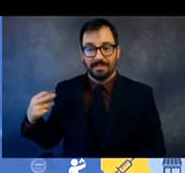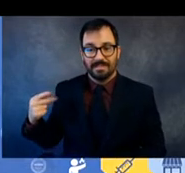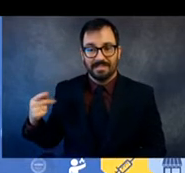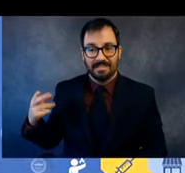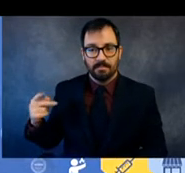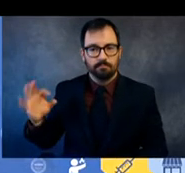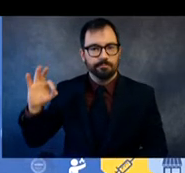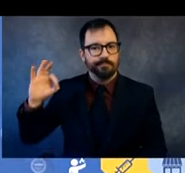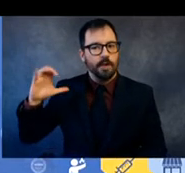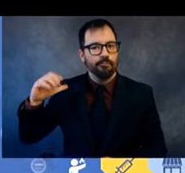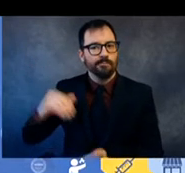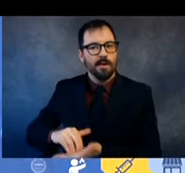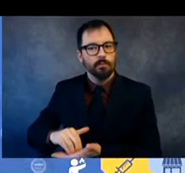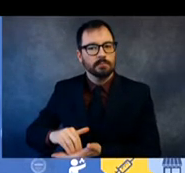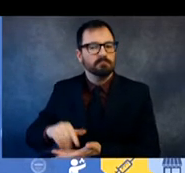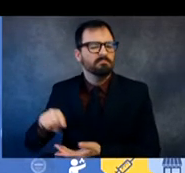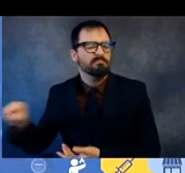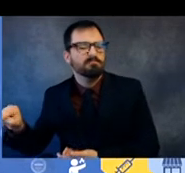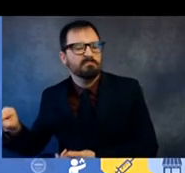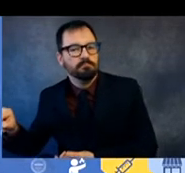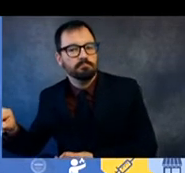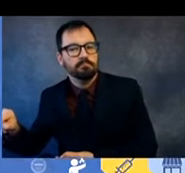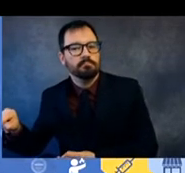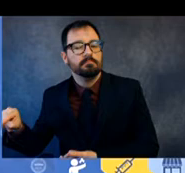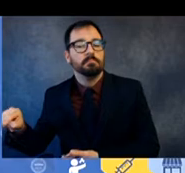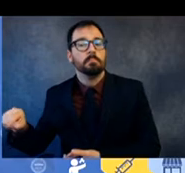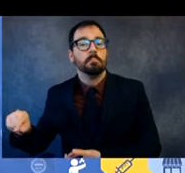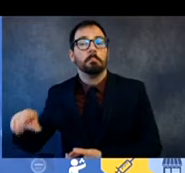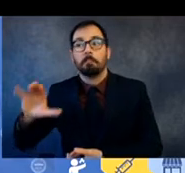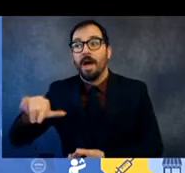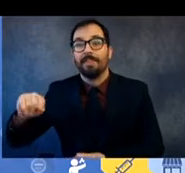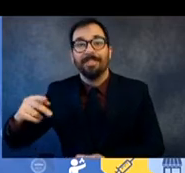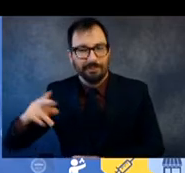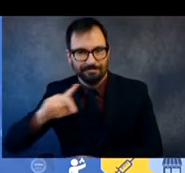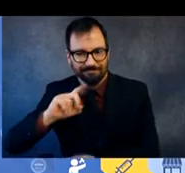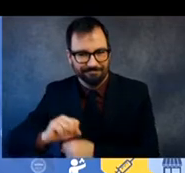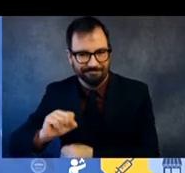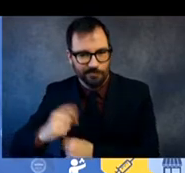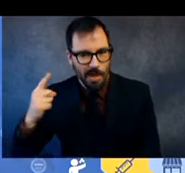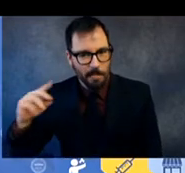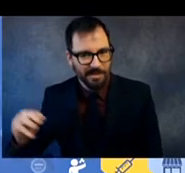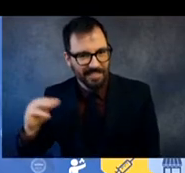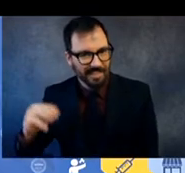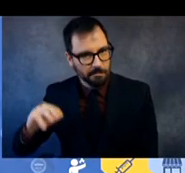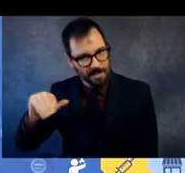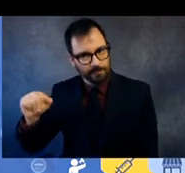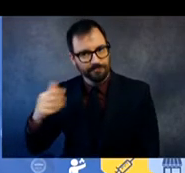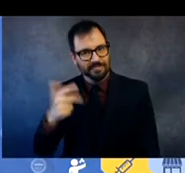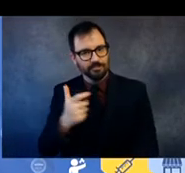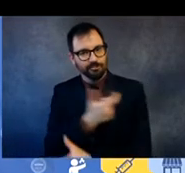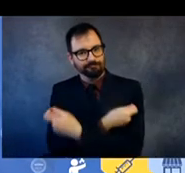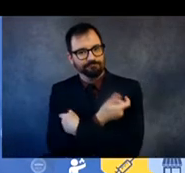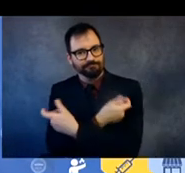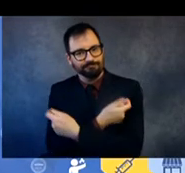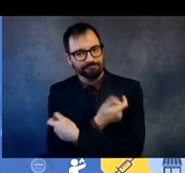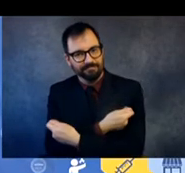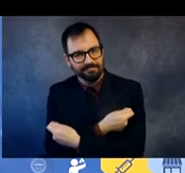change. So by Thursday, we will cross 1 million Massachusetts residents who have got the